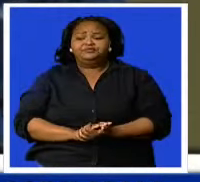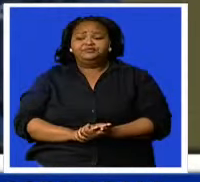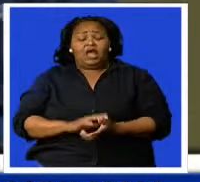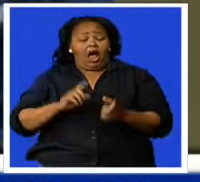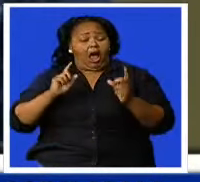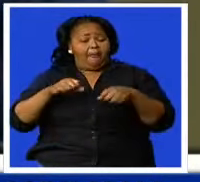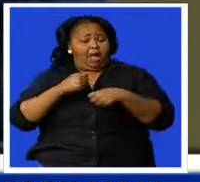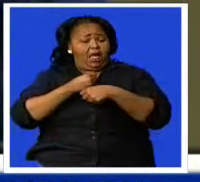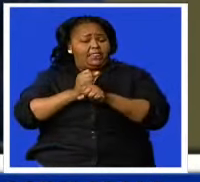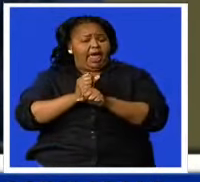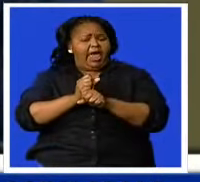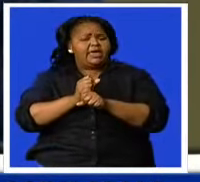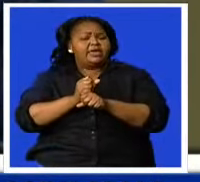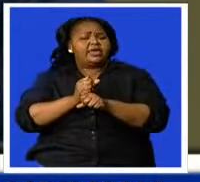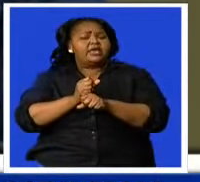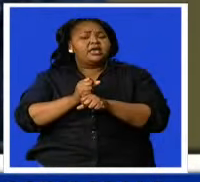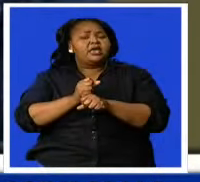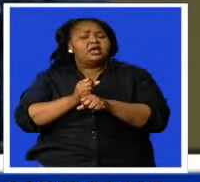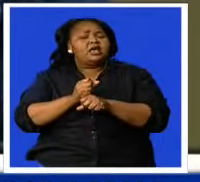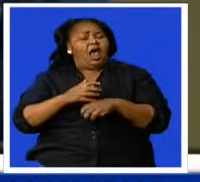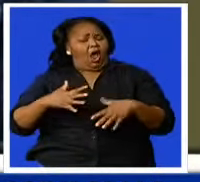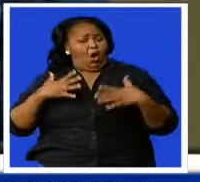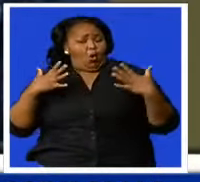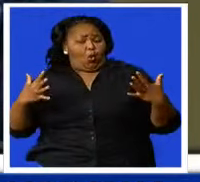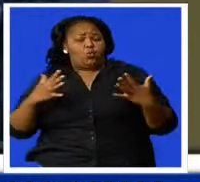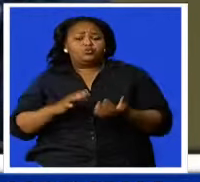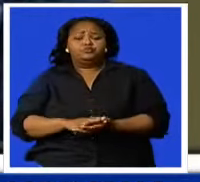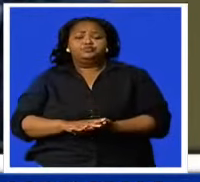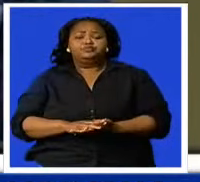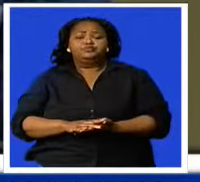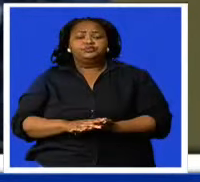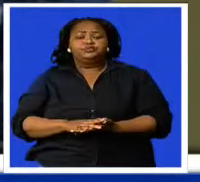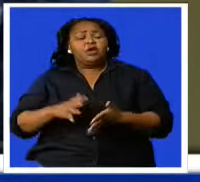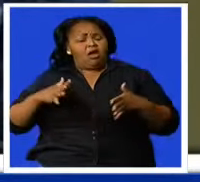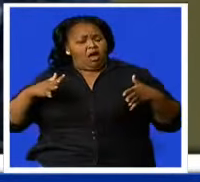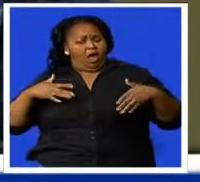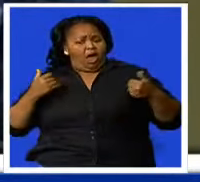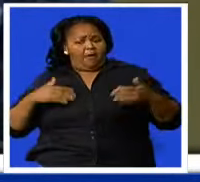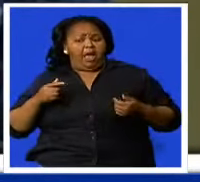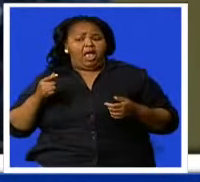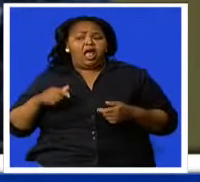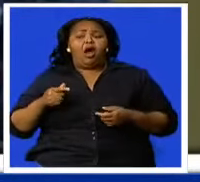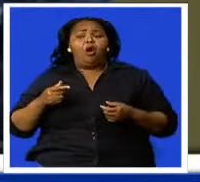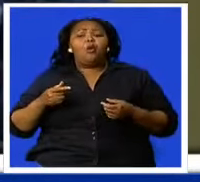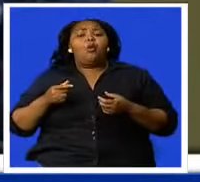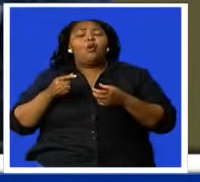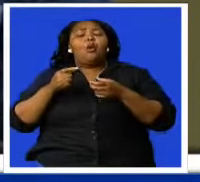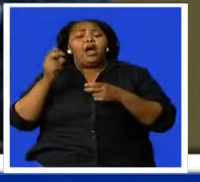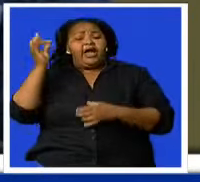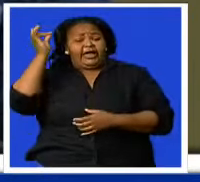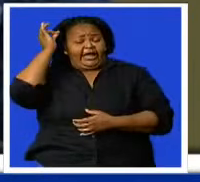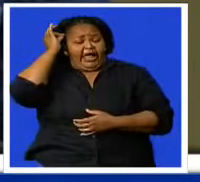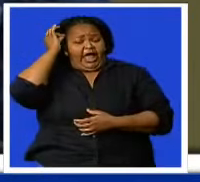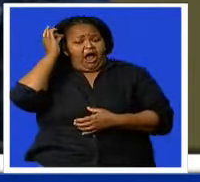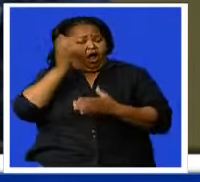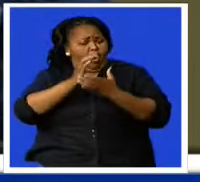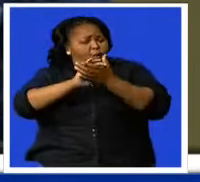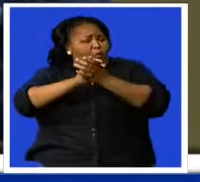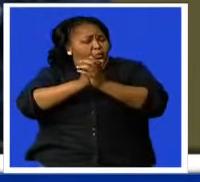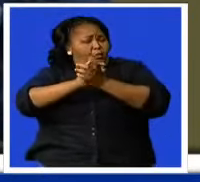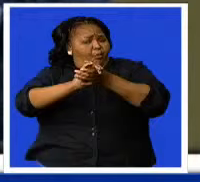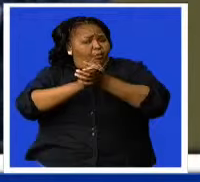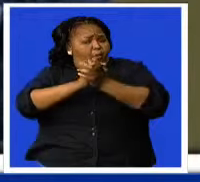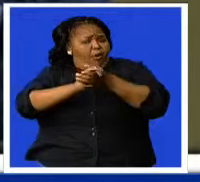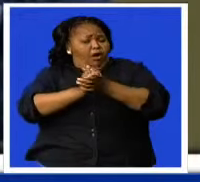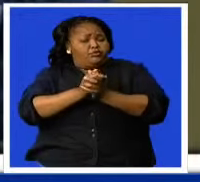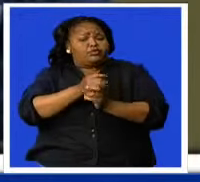and I think based on what you were telling me just now, His Majesty is very proud that we are at